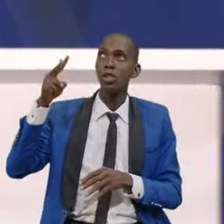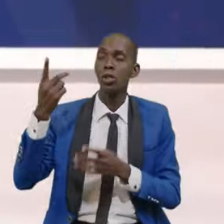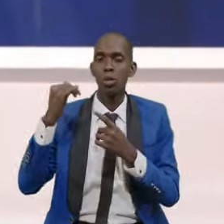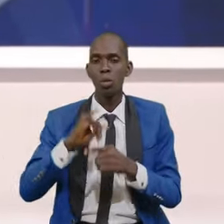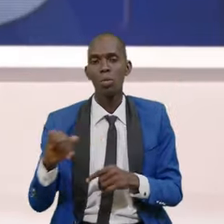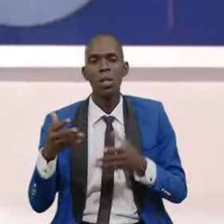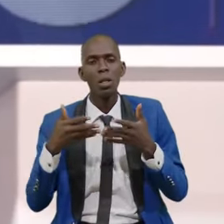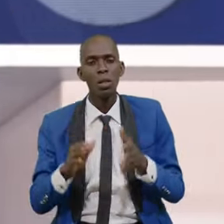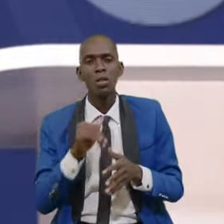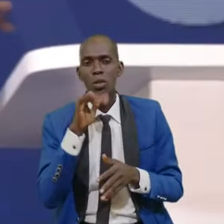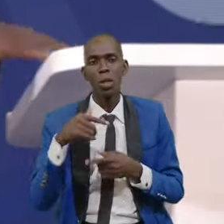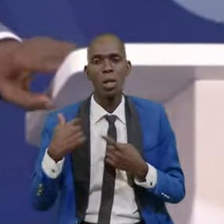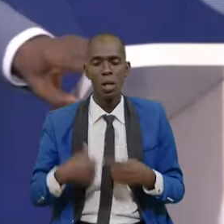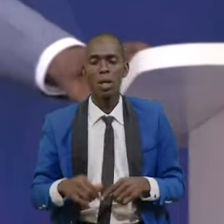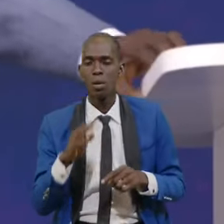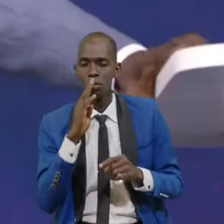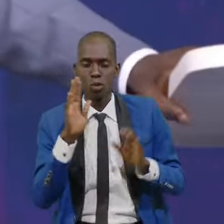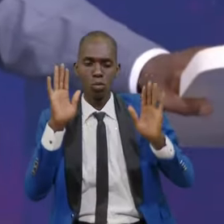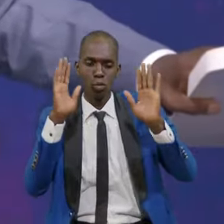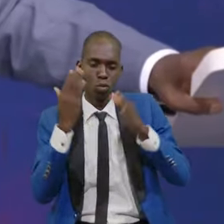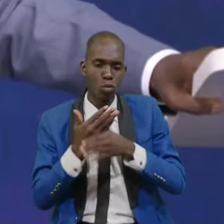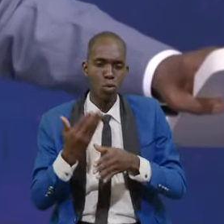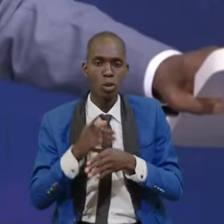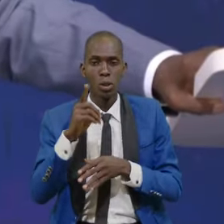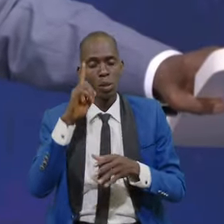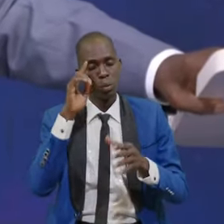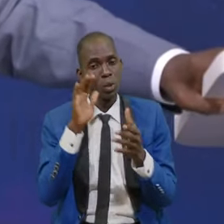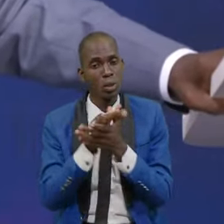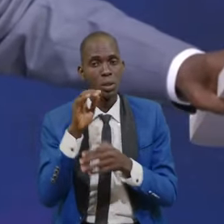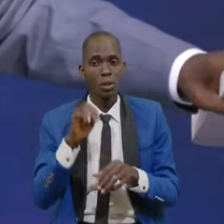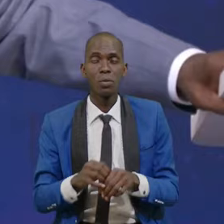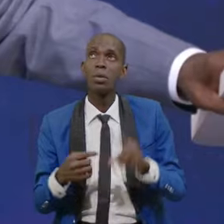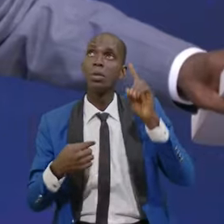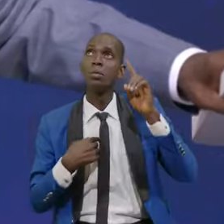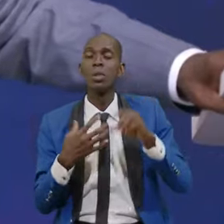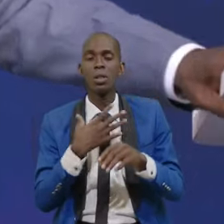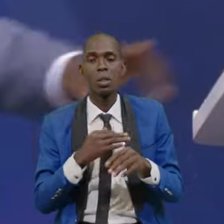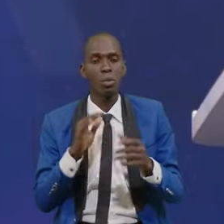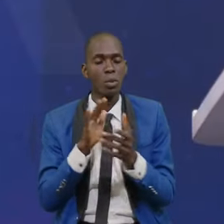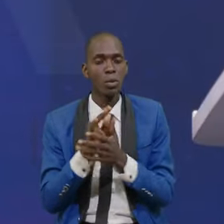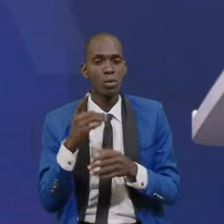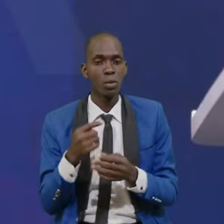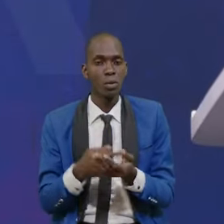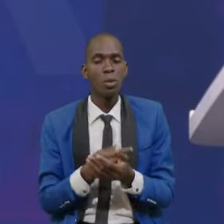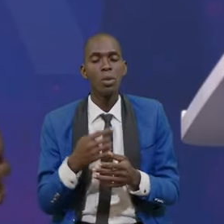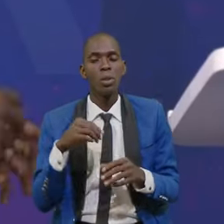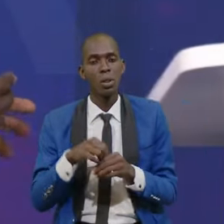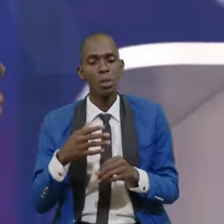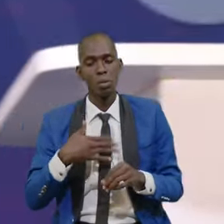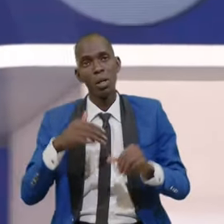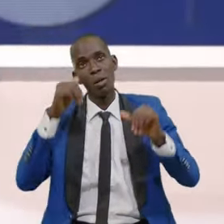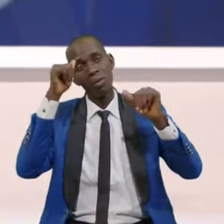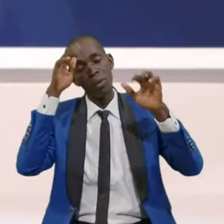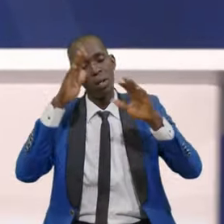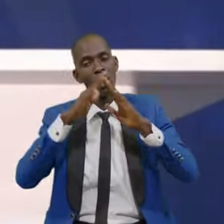Ye believe in me, ye believe in God also." He says, "In my Father's house are many mansions. If it were not so, I would have told